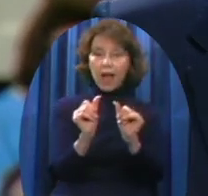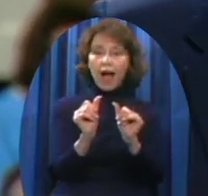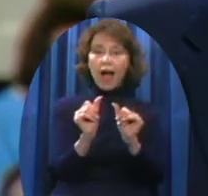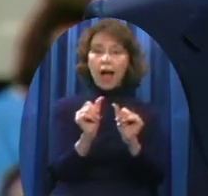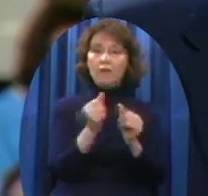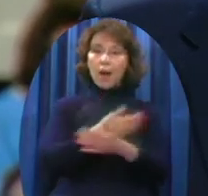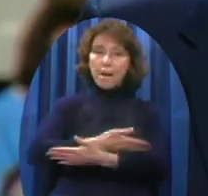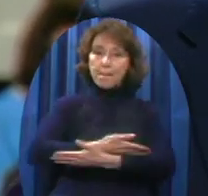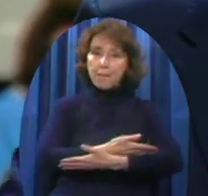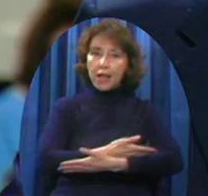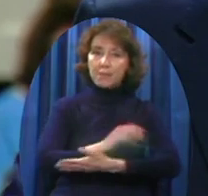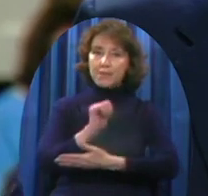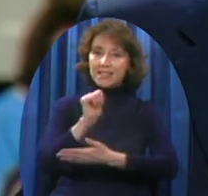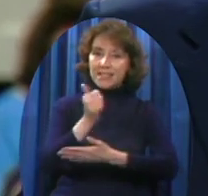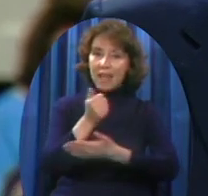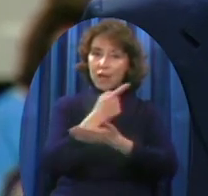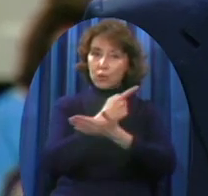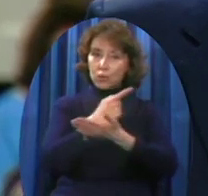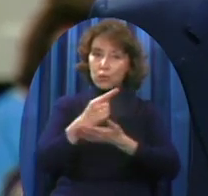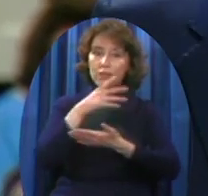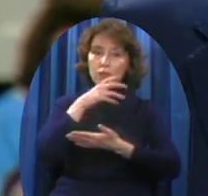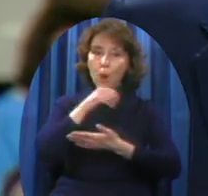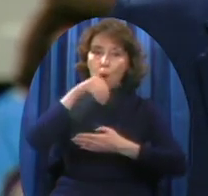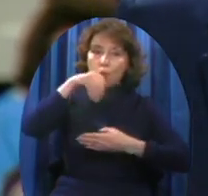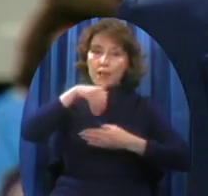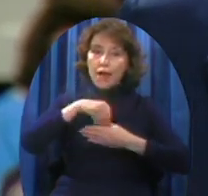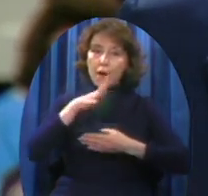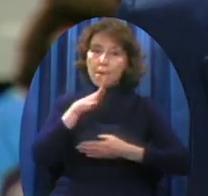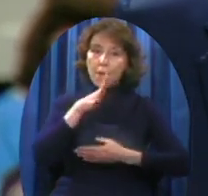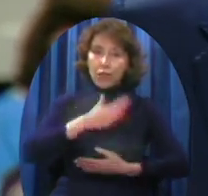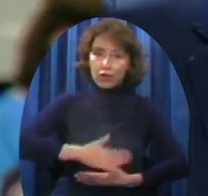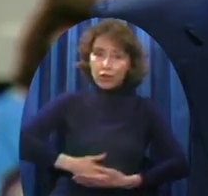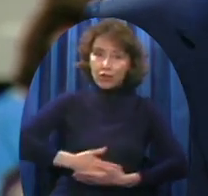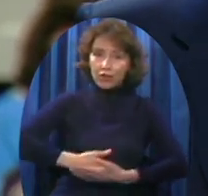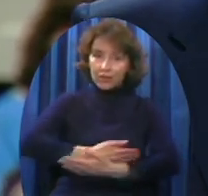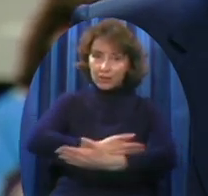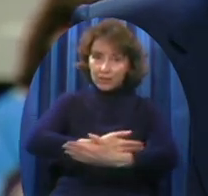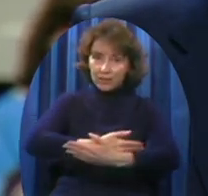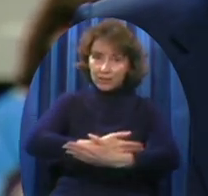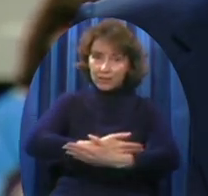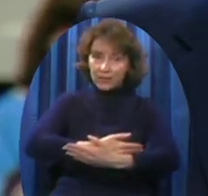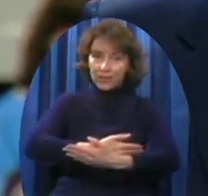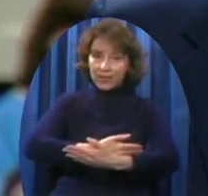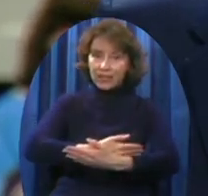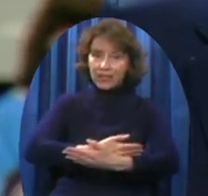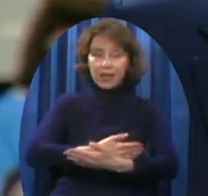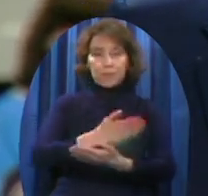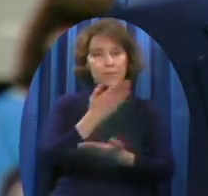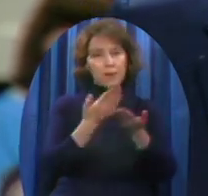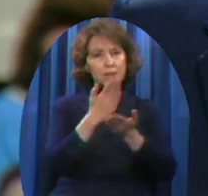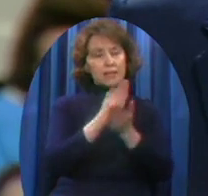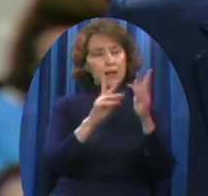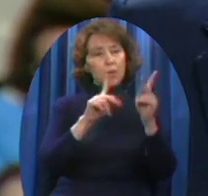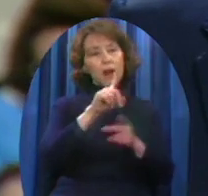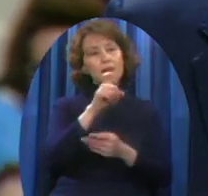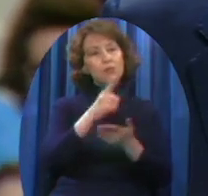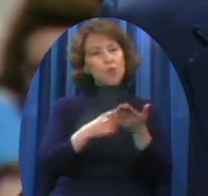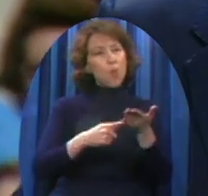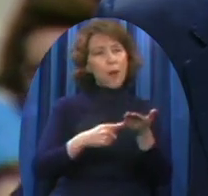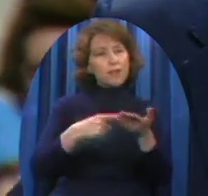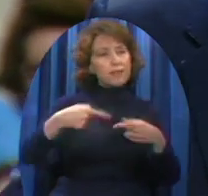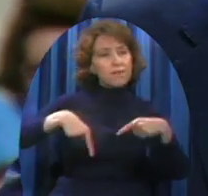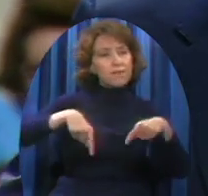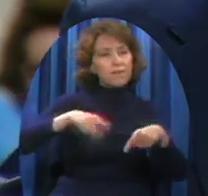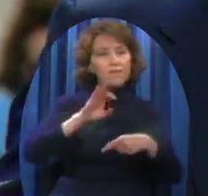conception. It's just a way to get someone to ask, what are those little feet? And as you mentioned what those little feet